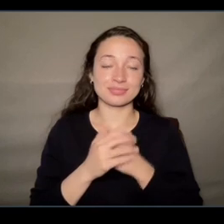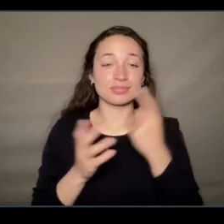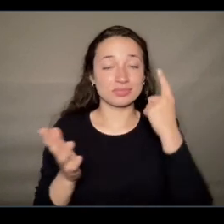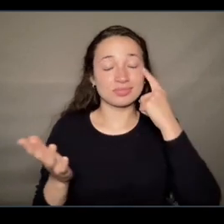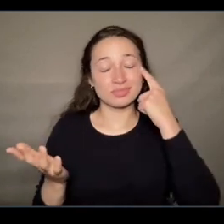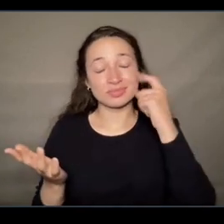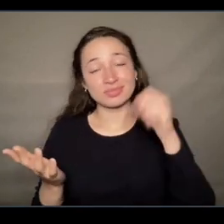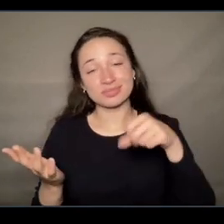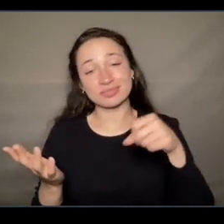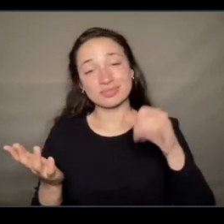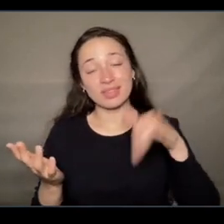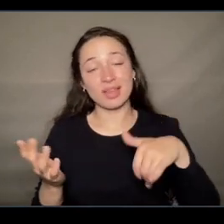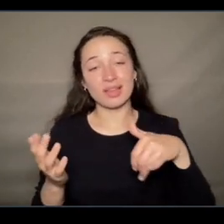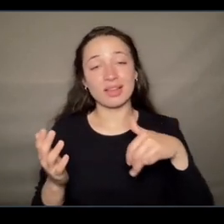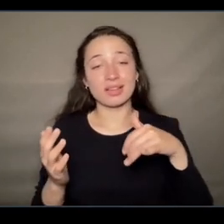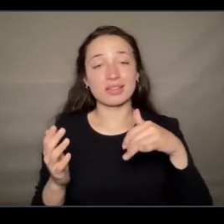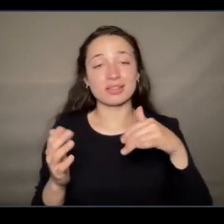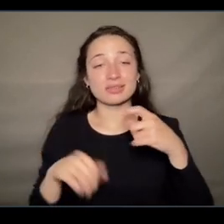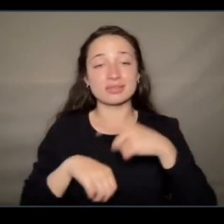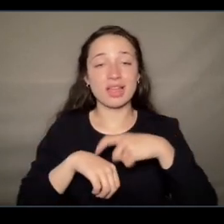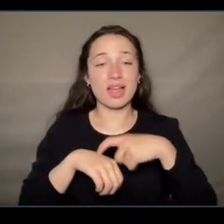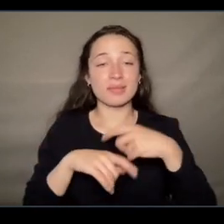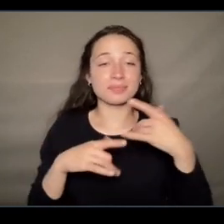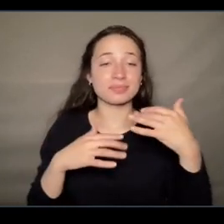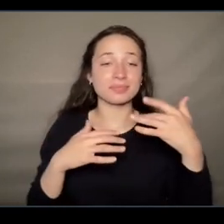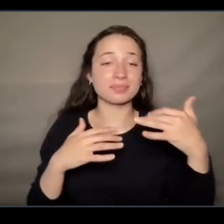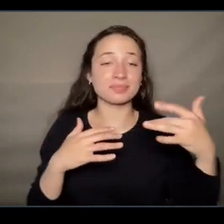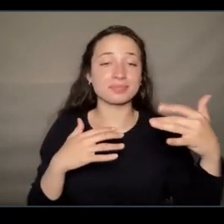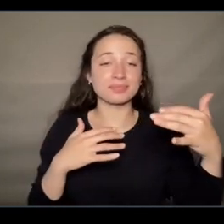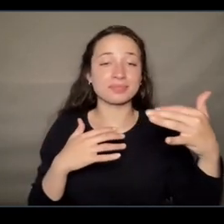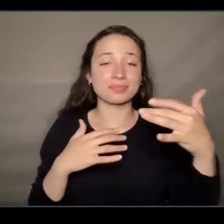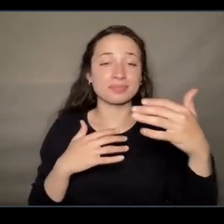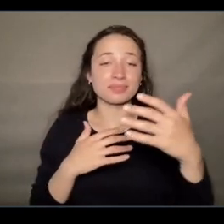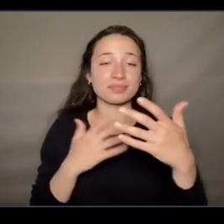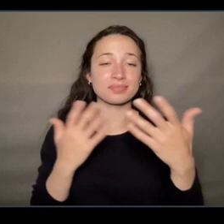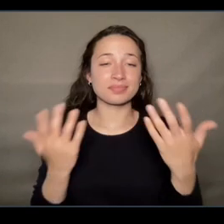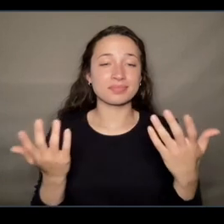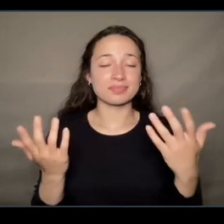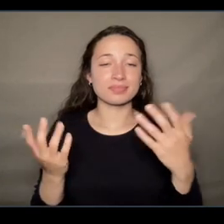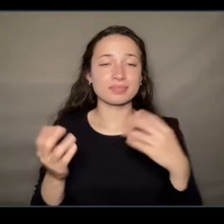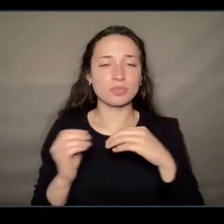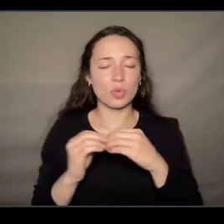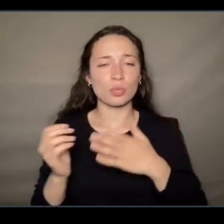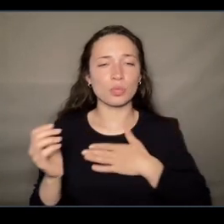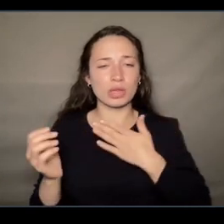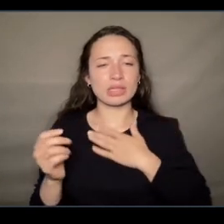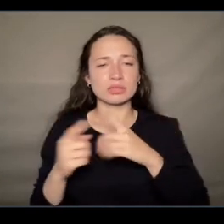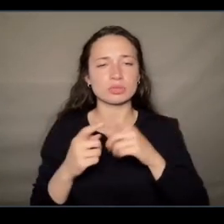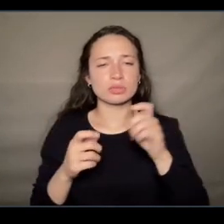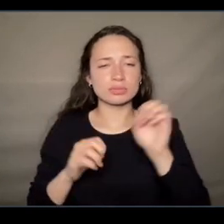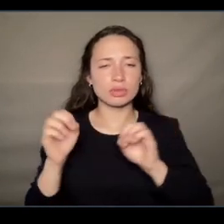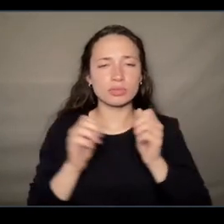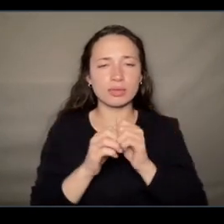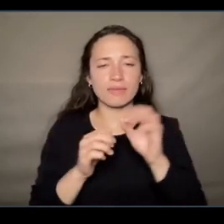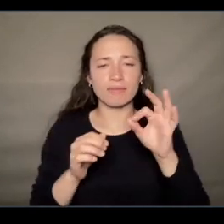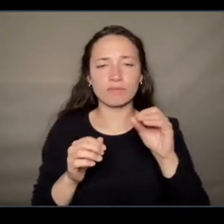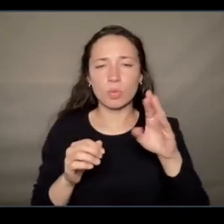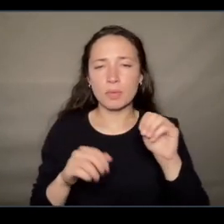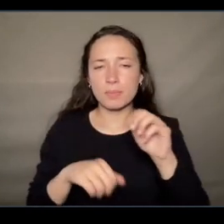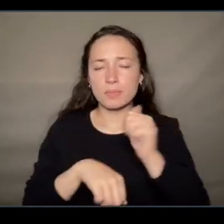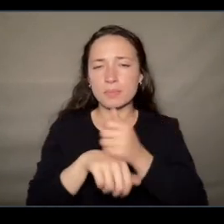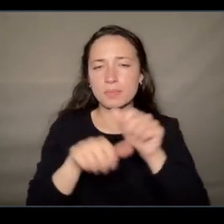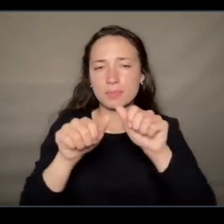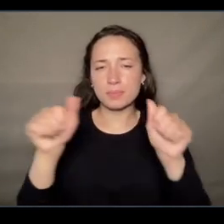but I do think that over time, I've become more willing to